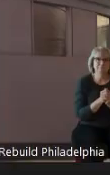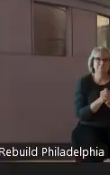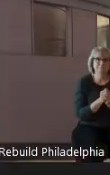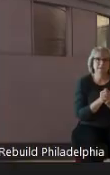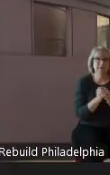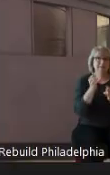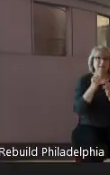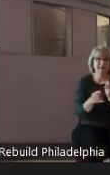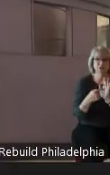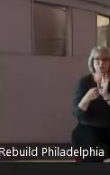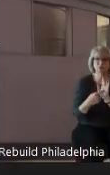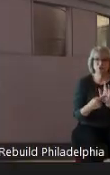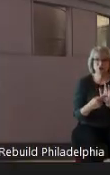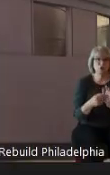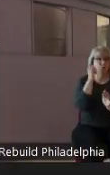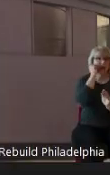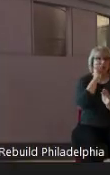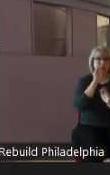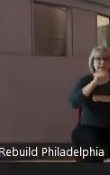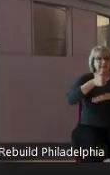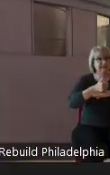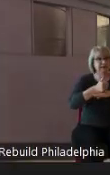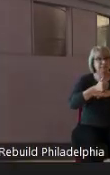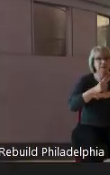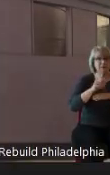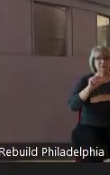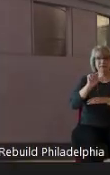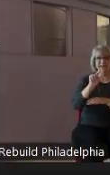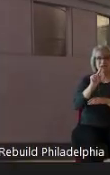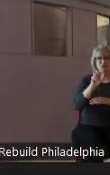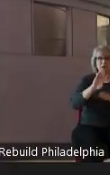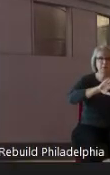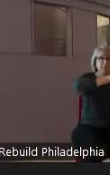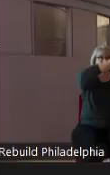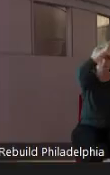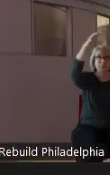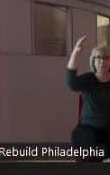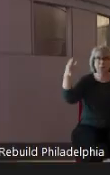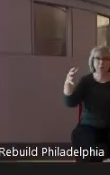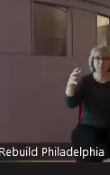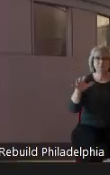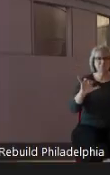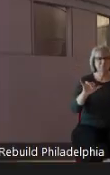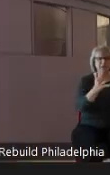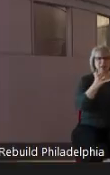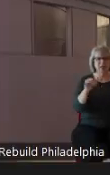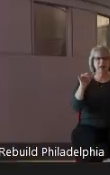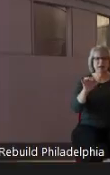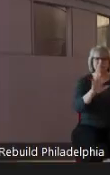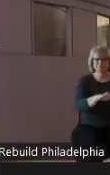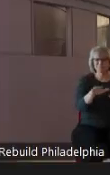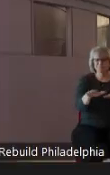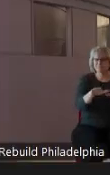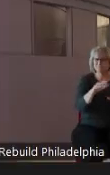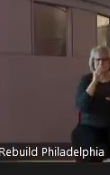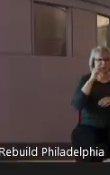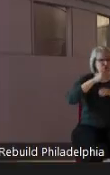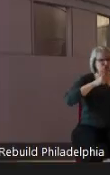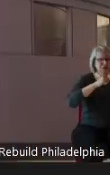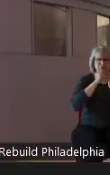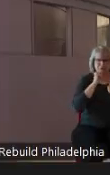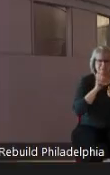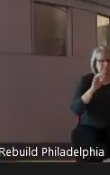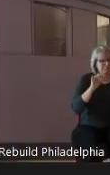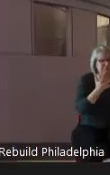Where the last slide showed the day-to-day setup of the atrium for gathering and informal play, this slide shows how flexible